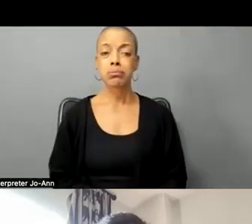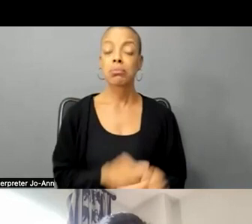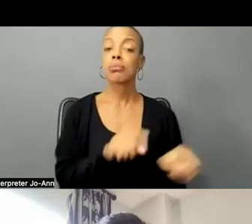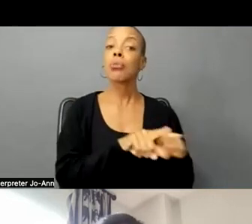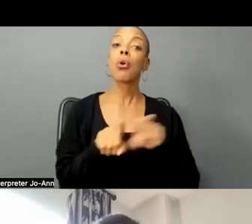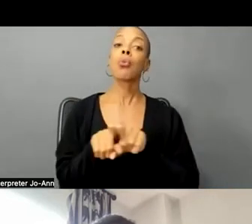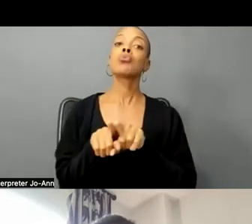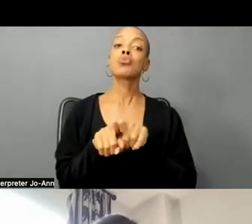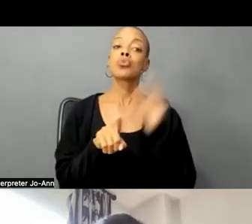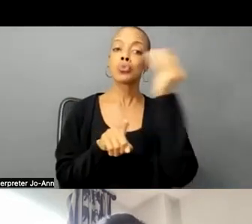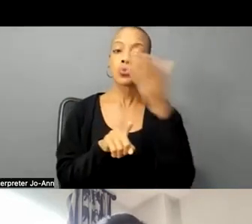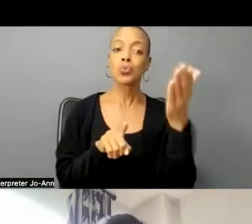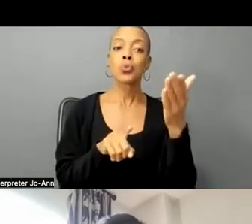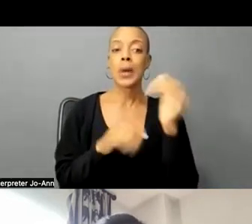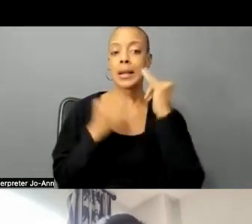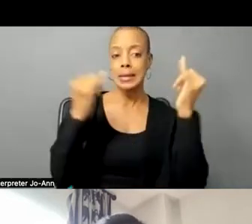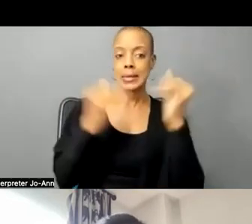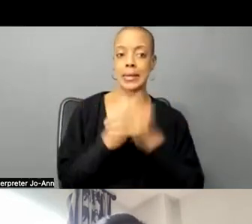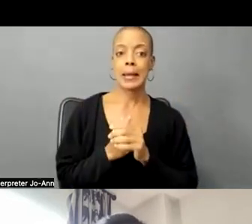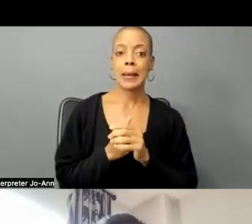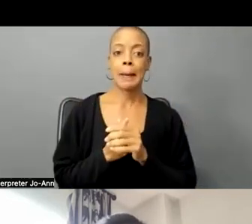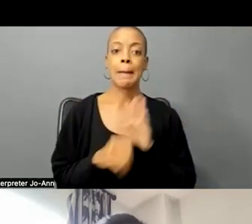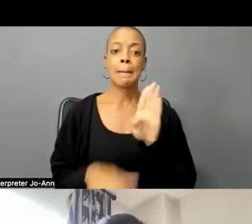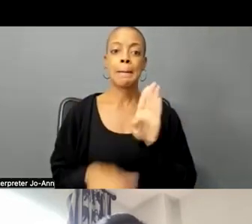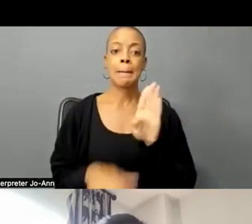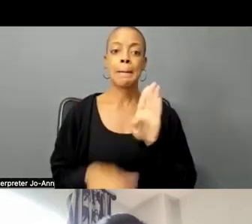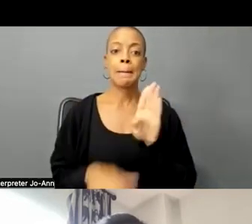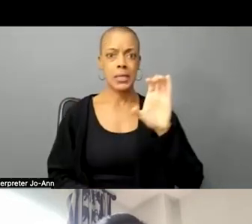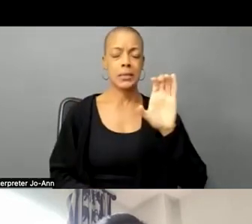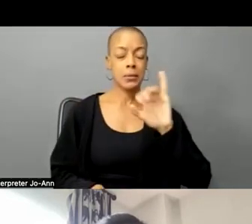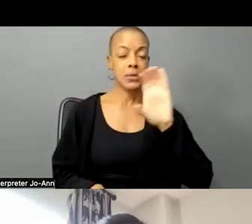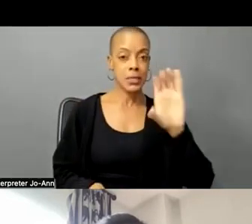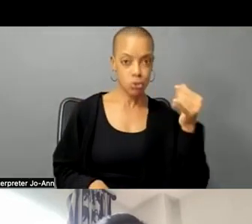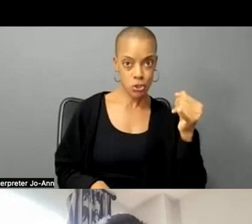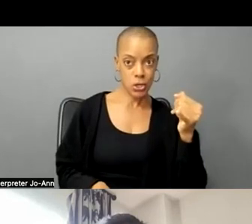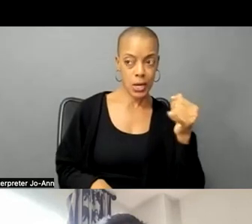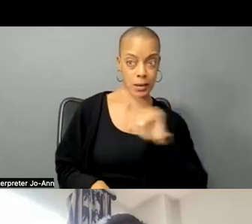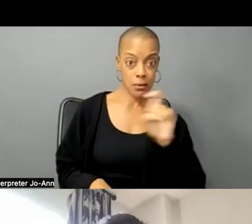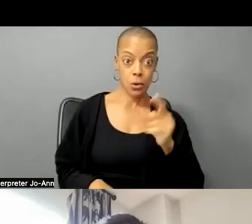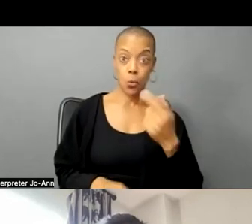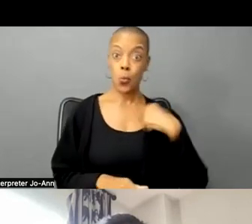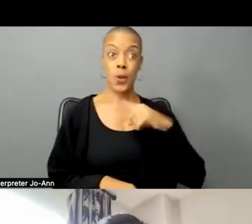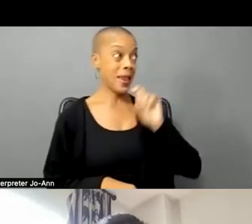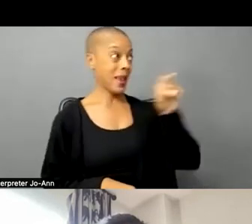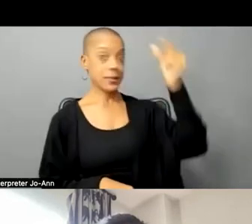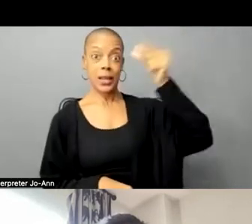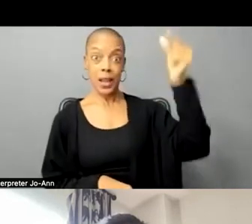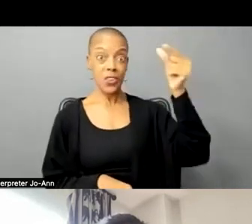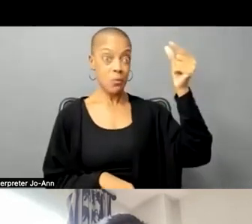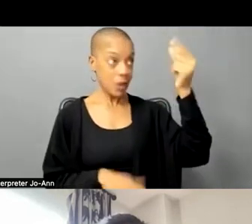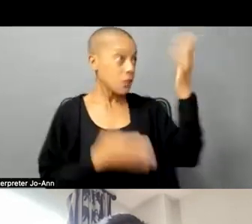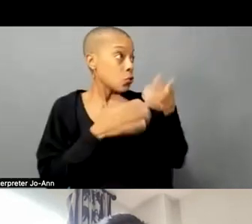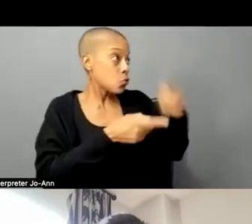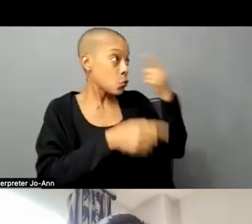that BJCJ asked, is that we're not going to ask the government to do things for us. We are going